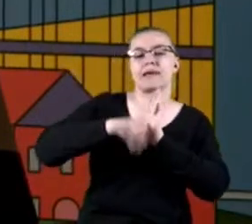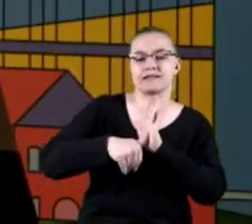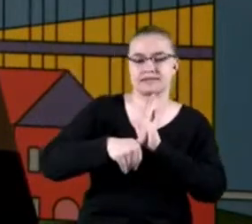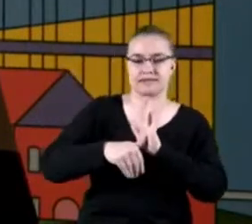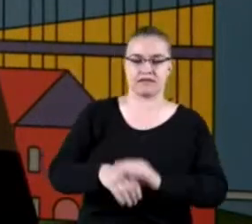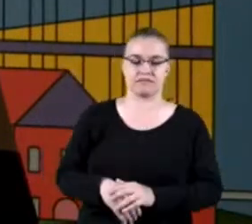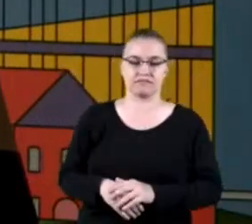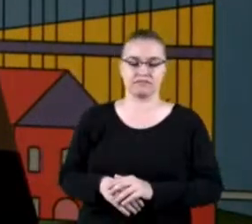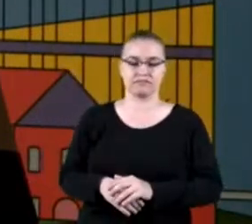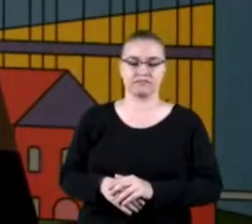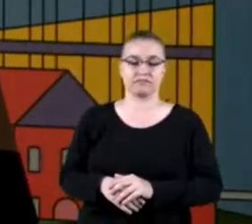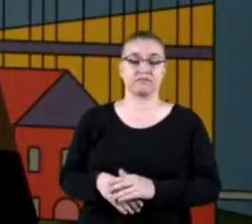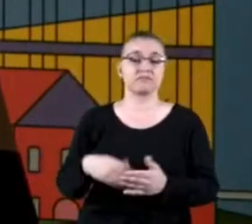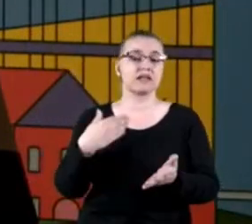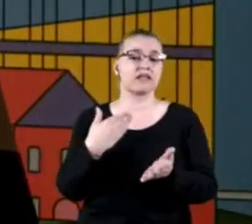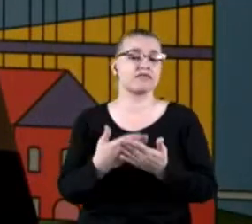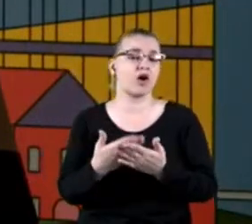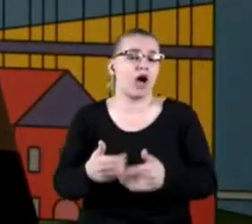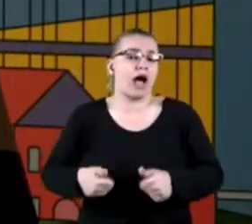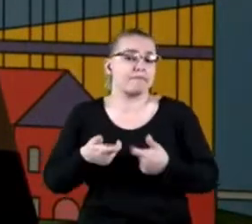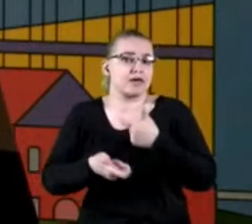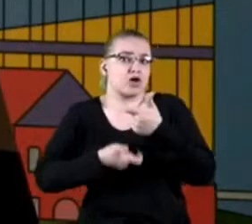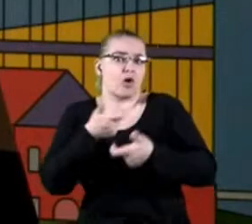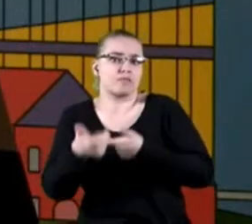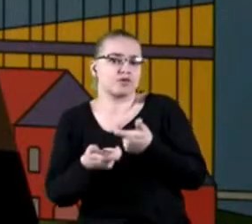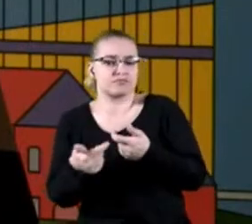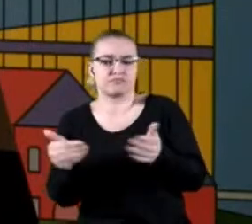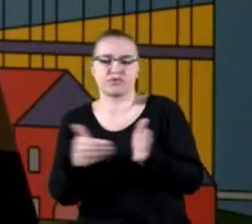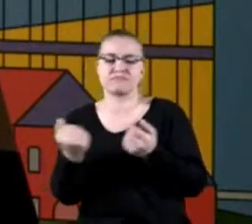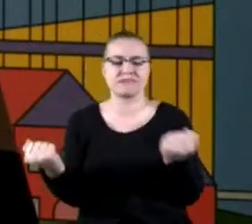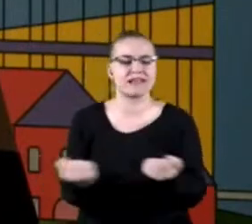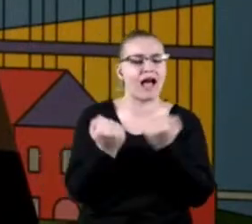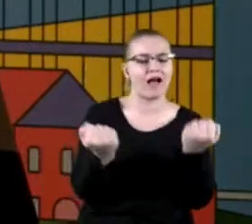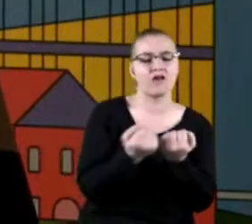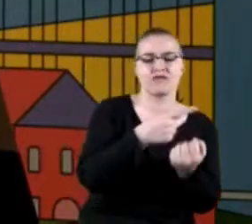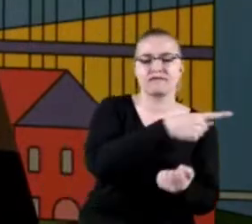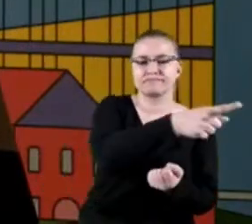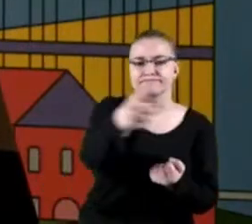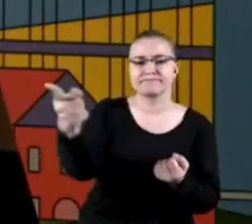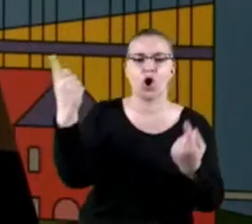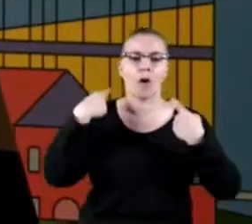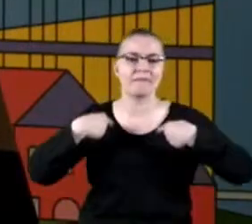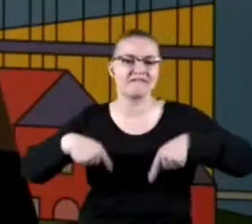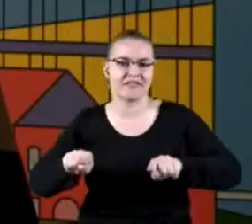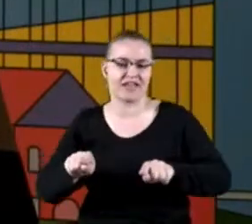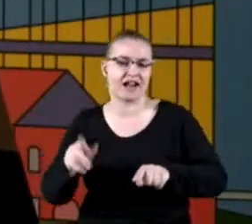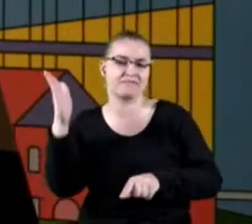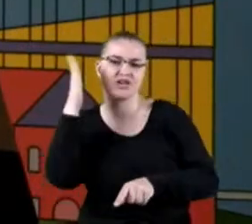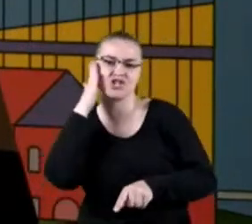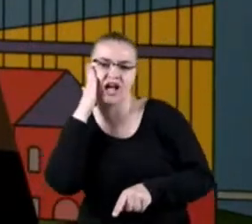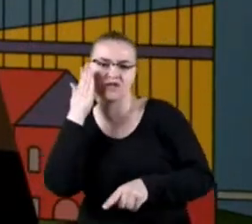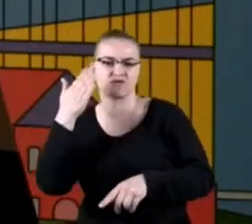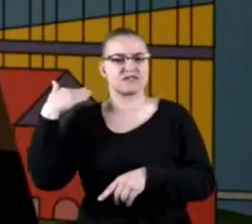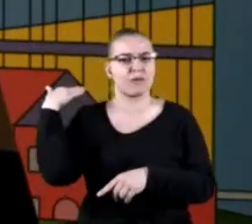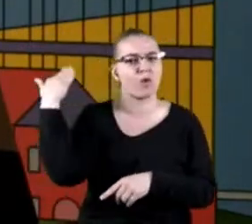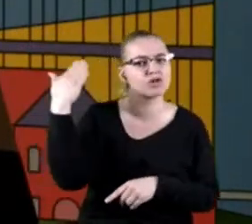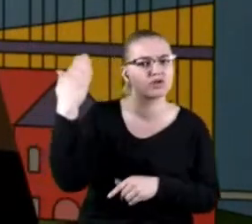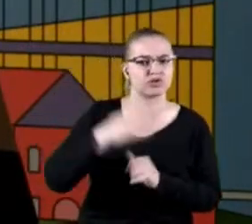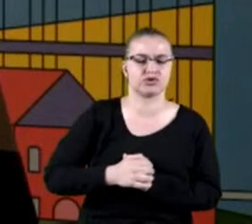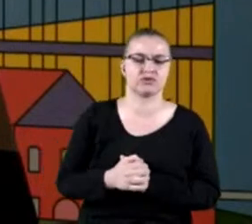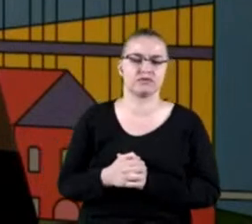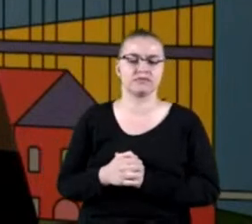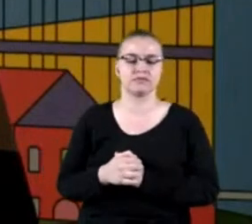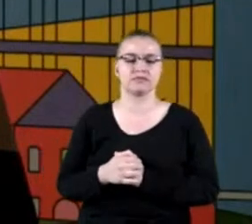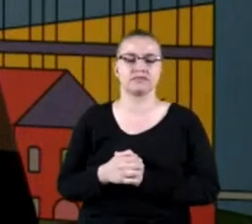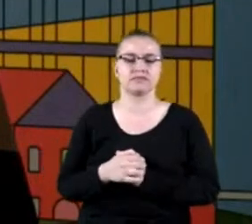need the involvement of citizen and civil society organization, because if